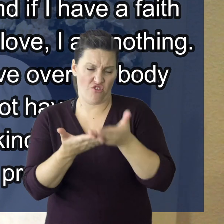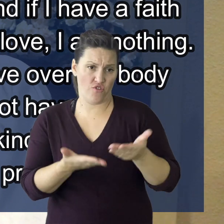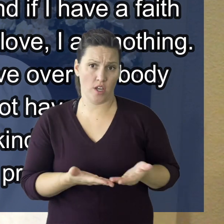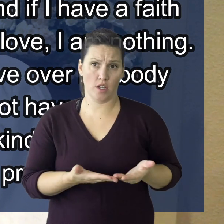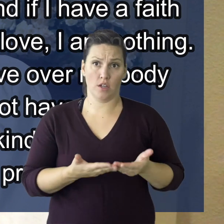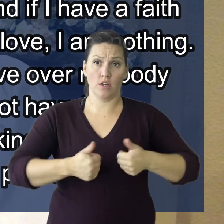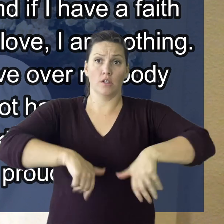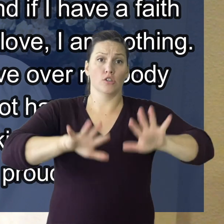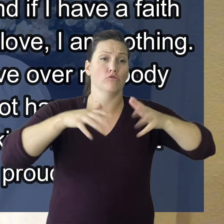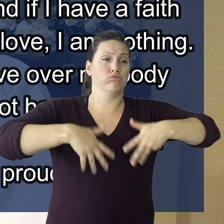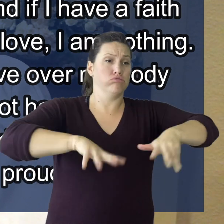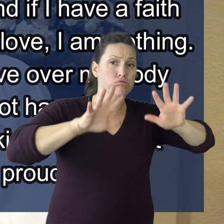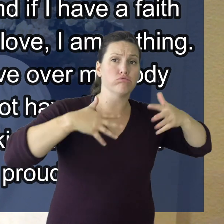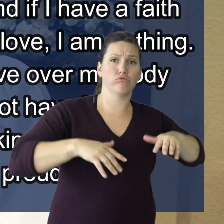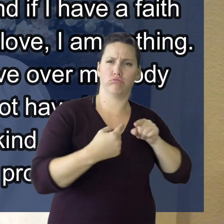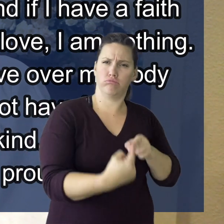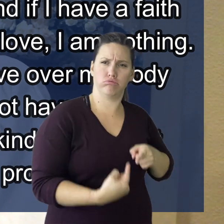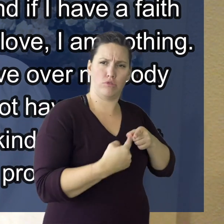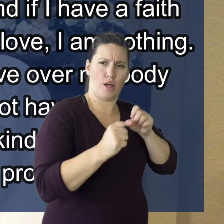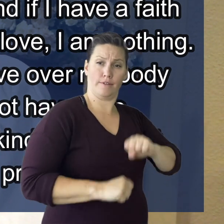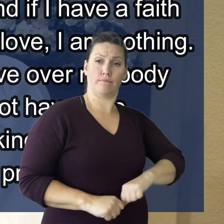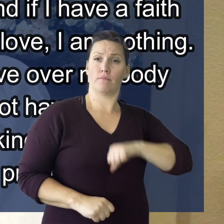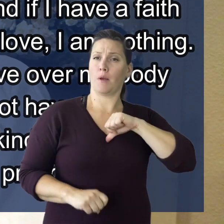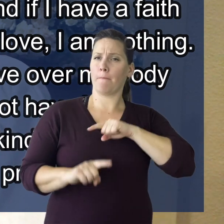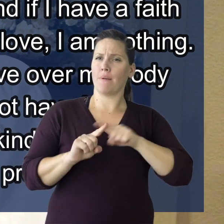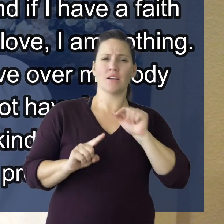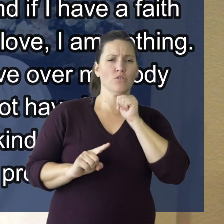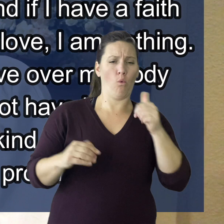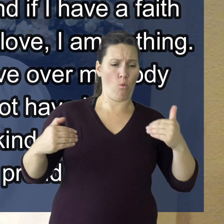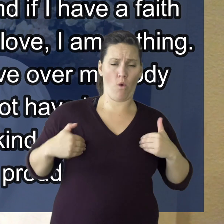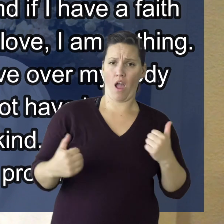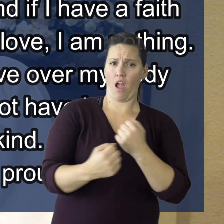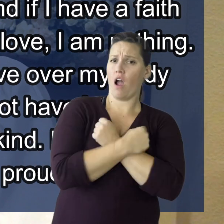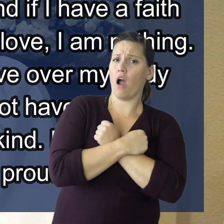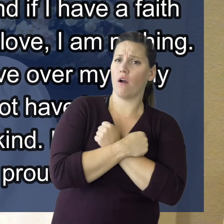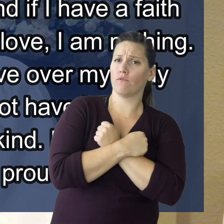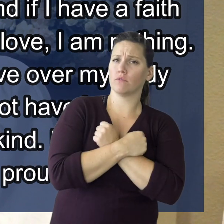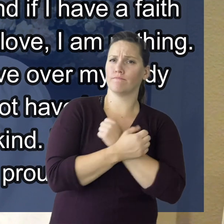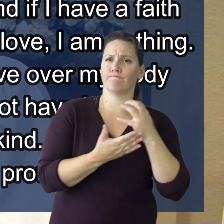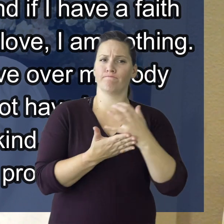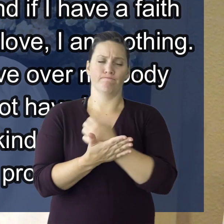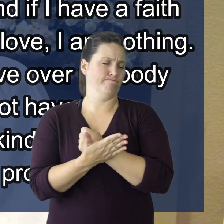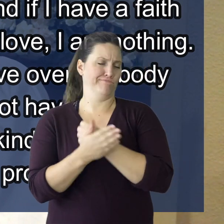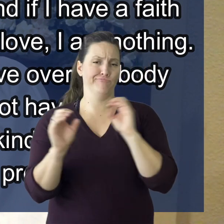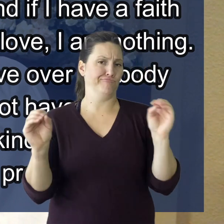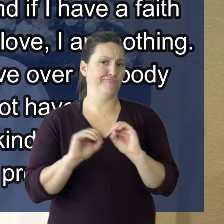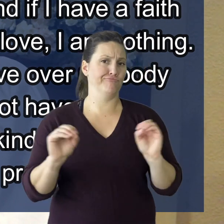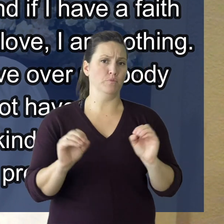to the poor and give over my body to hardship that I may boast, but do not have love, I gain nothing.